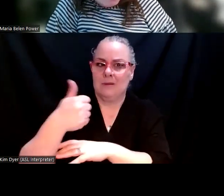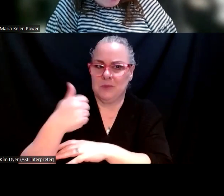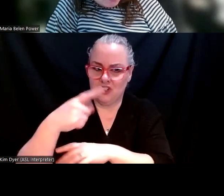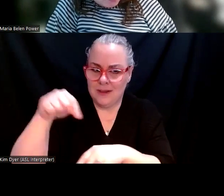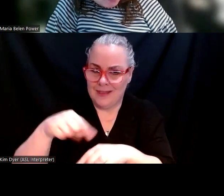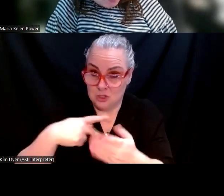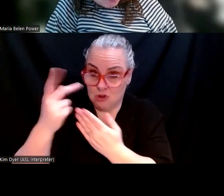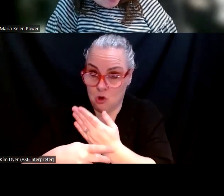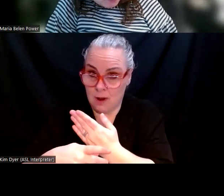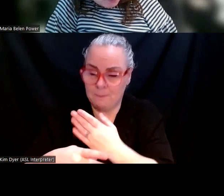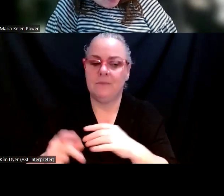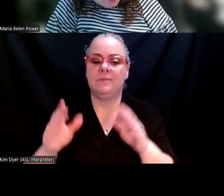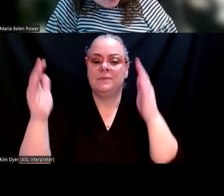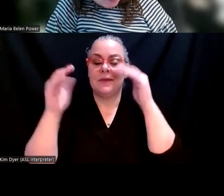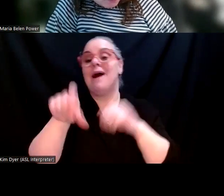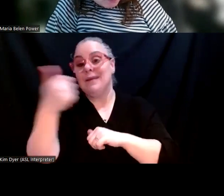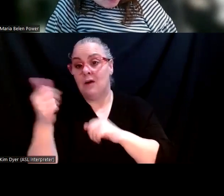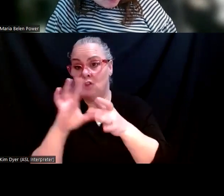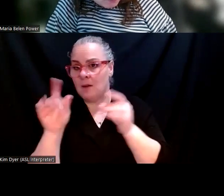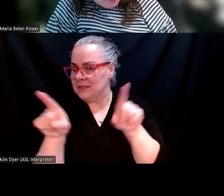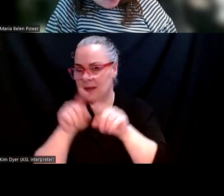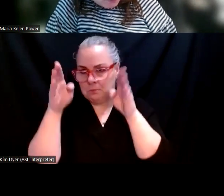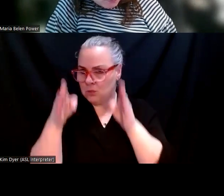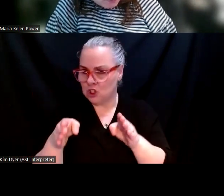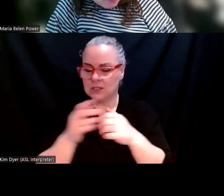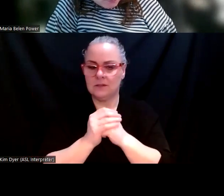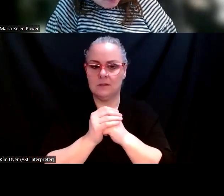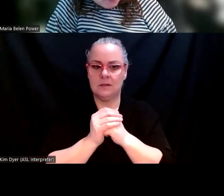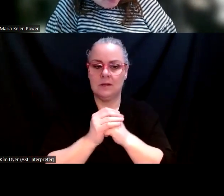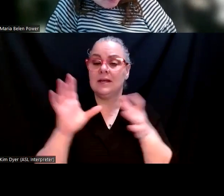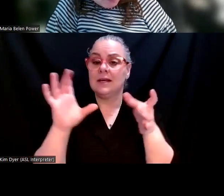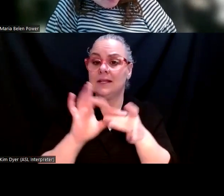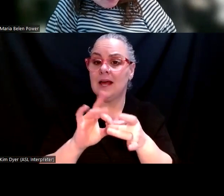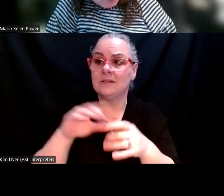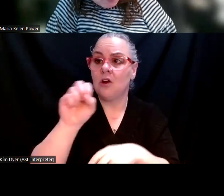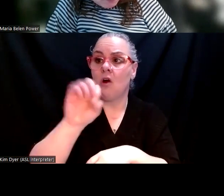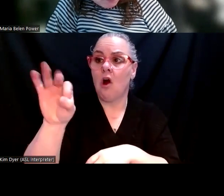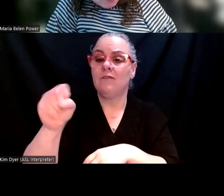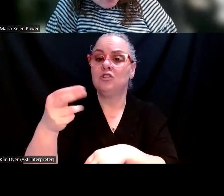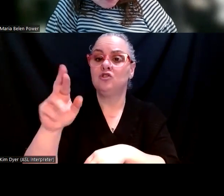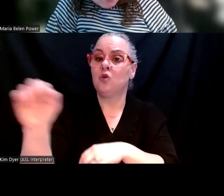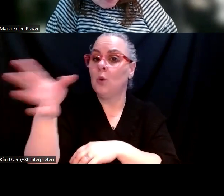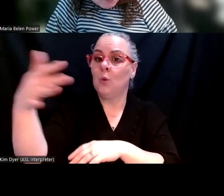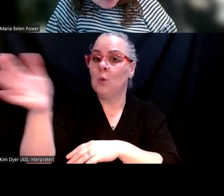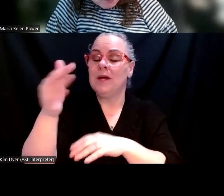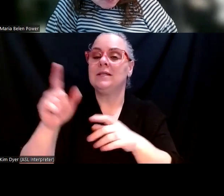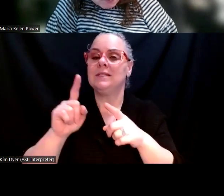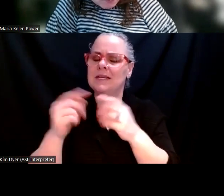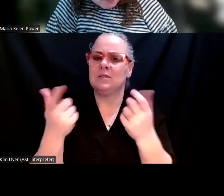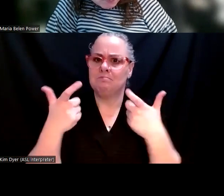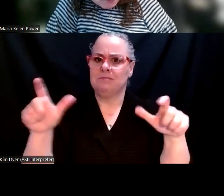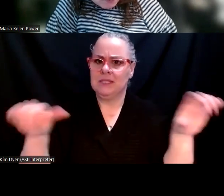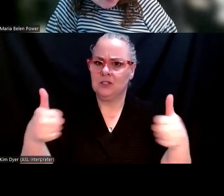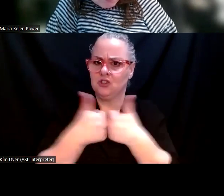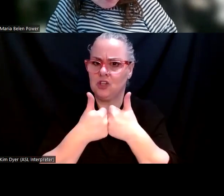And another comment from David Dow is, connecting offshore wind to the regional electric grid on the land is a major challenge